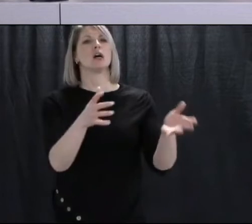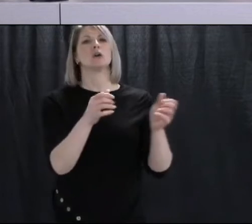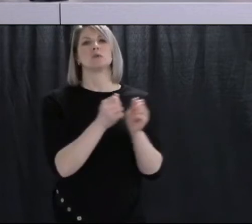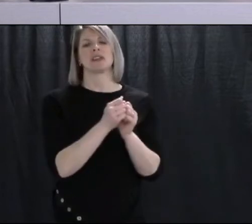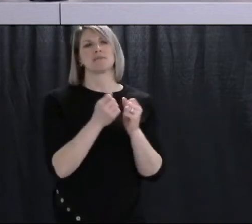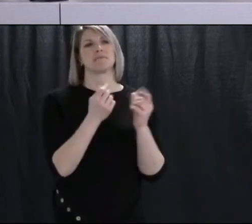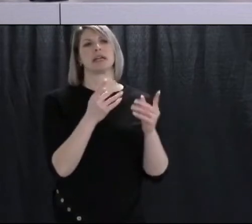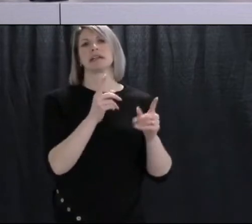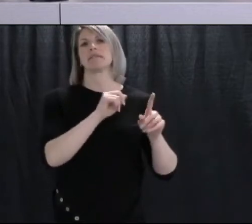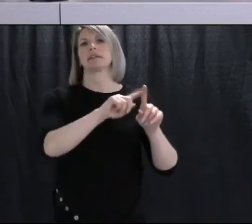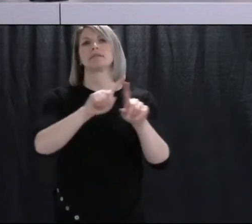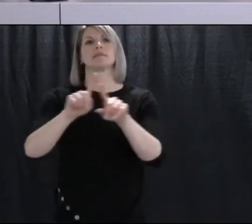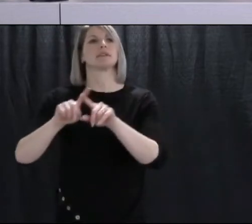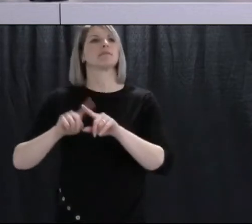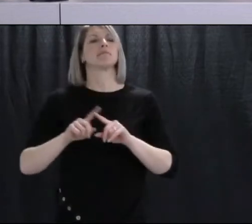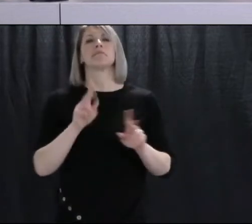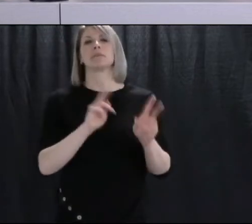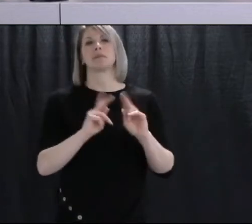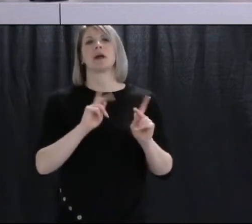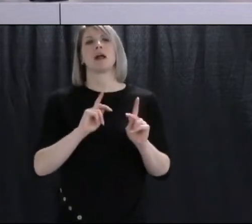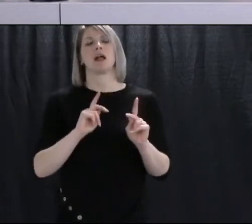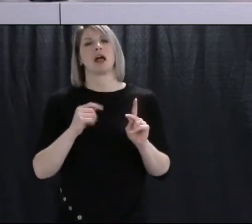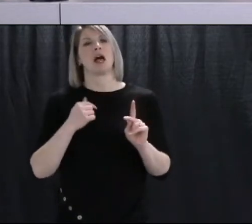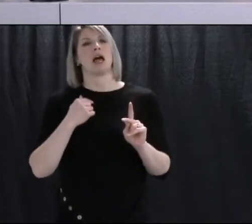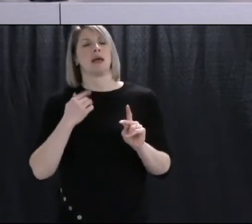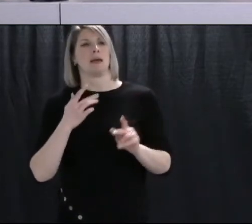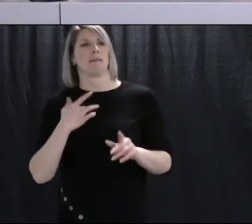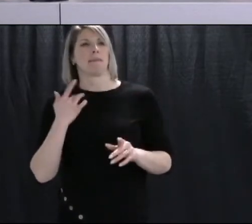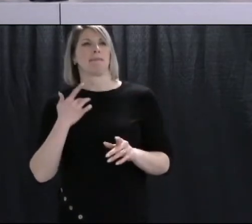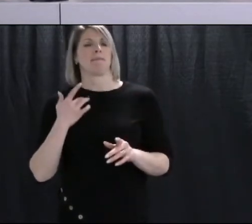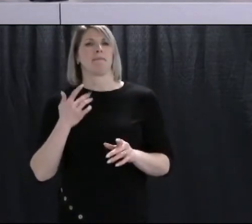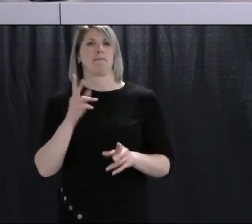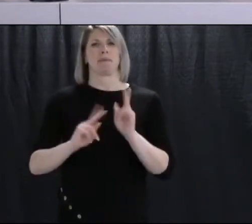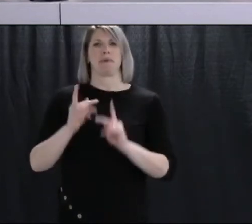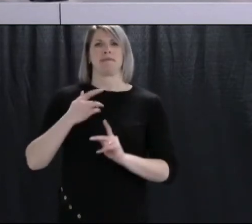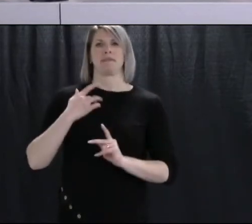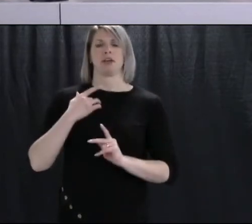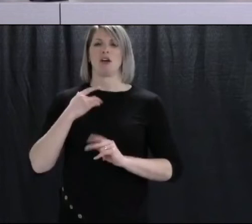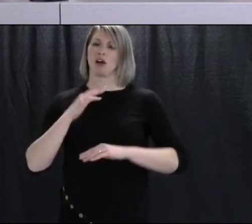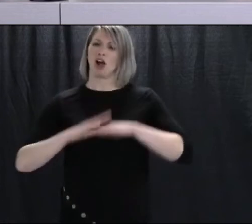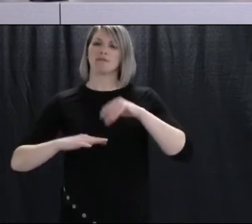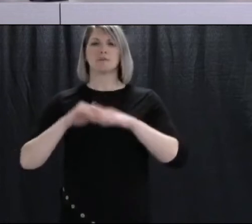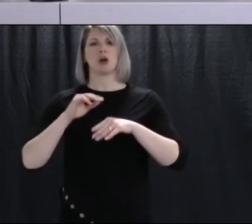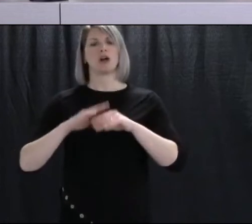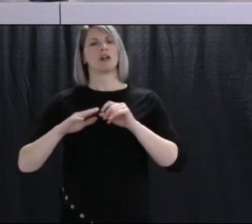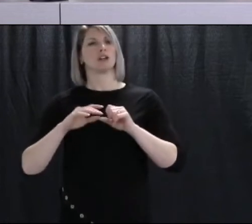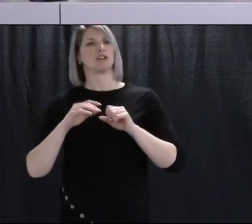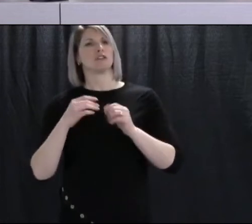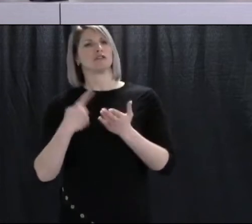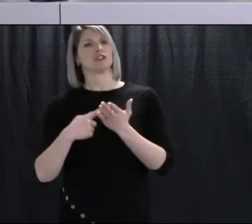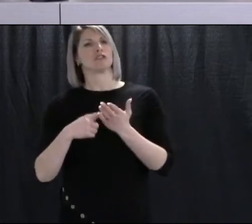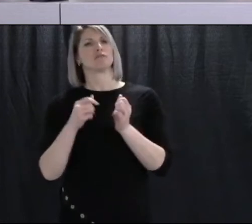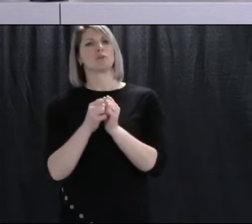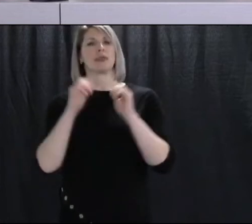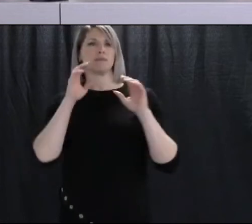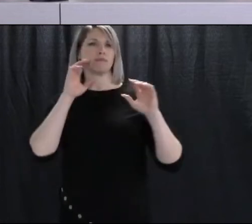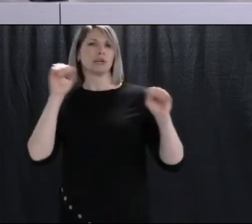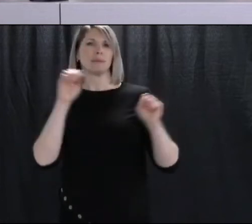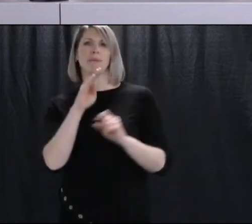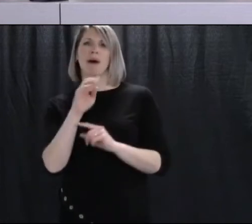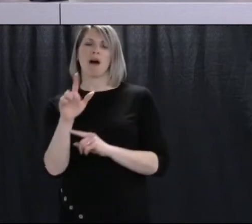And seeing you, Premier Ball, Dr. Fitzgerald, I think really appreciate this, and I know it can't be easy